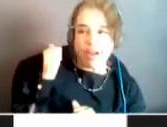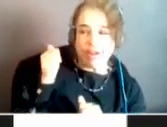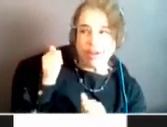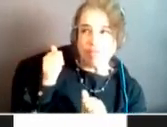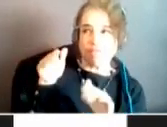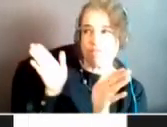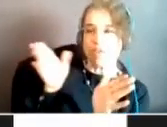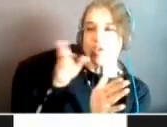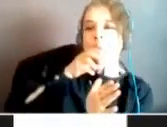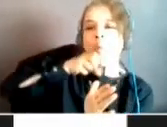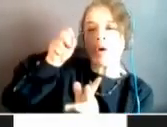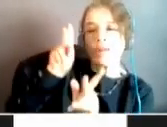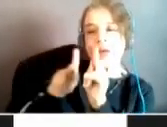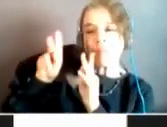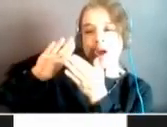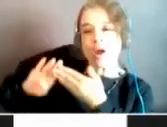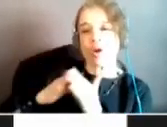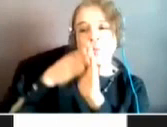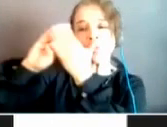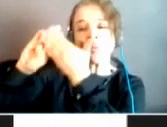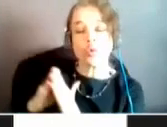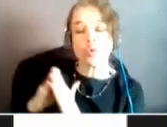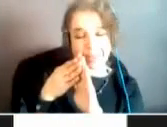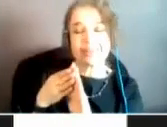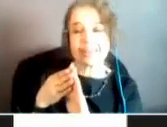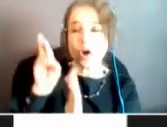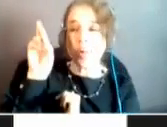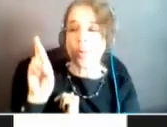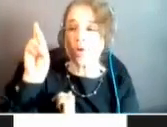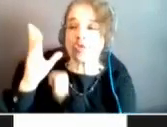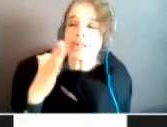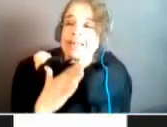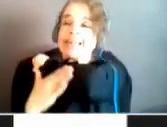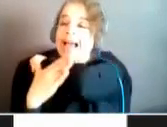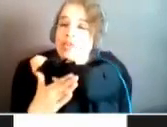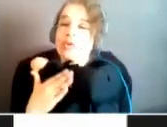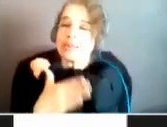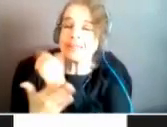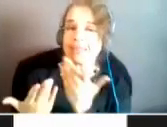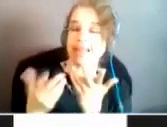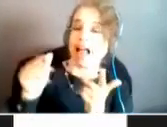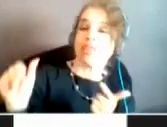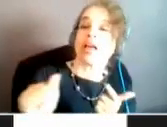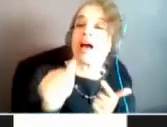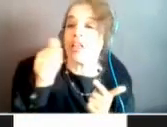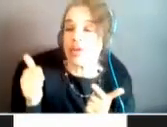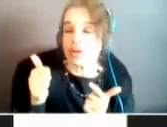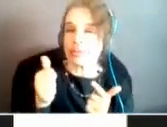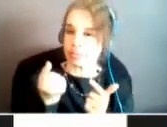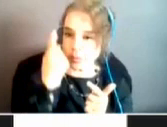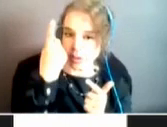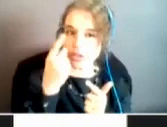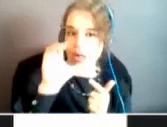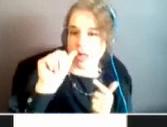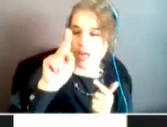people in communities in Riverside County. And the other thing I wanted to comment on too